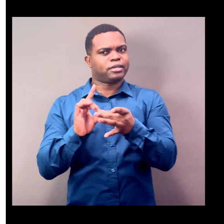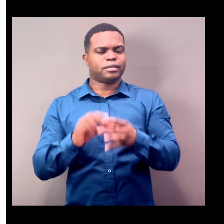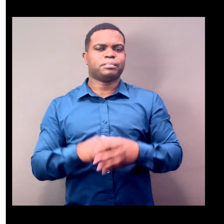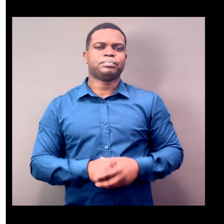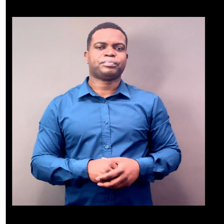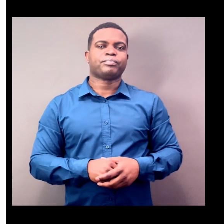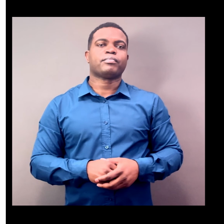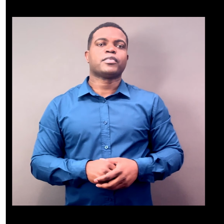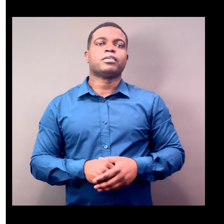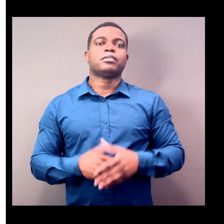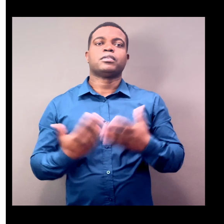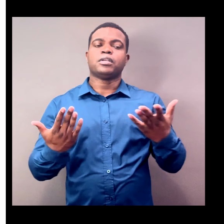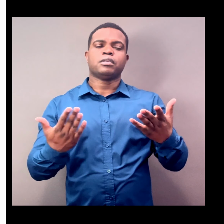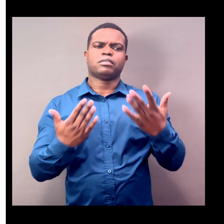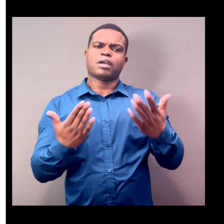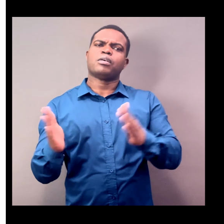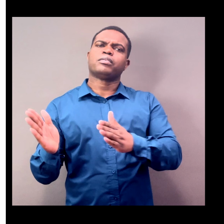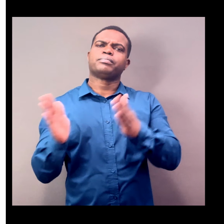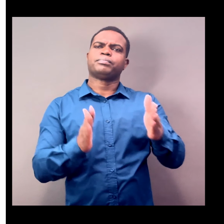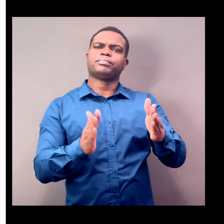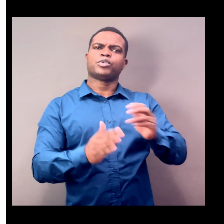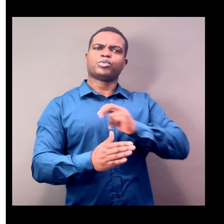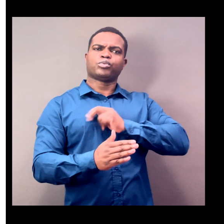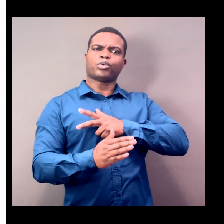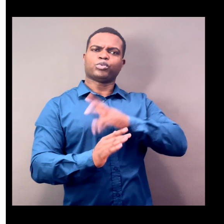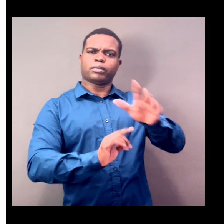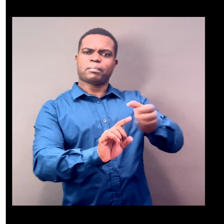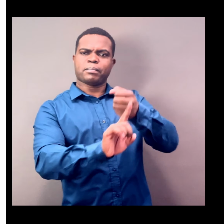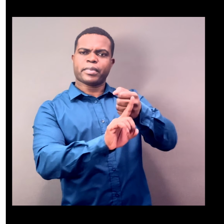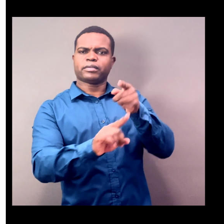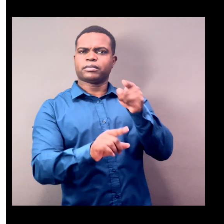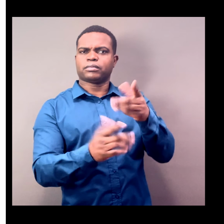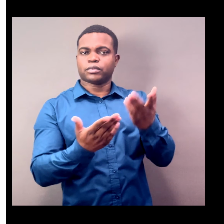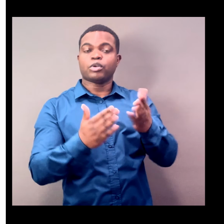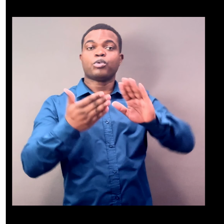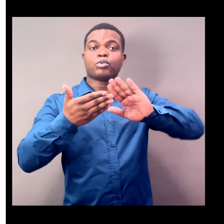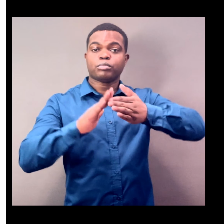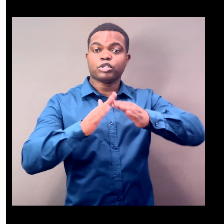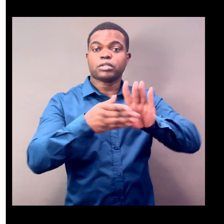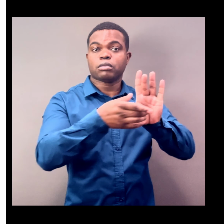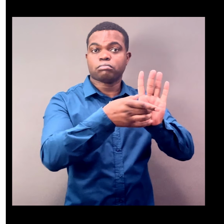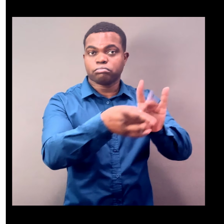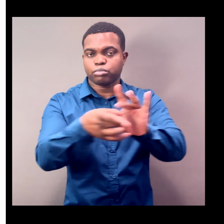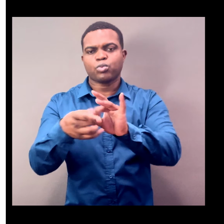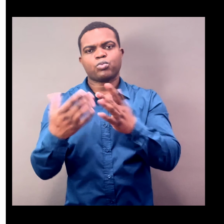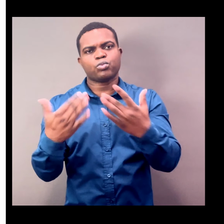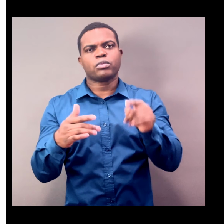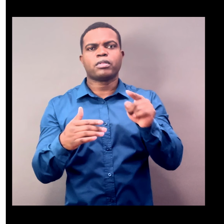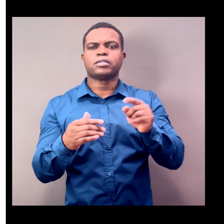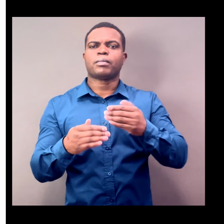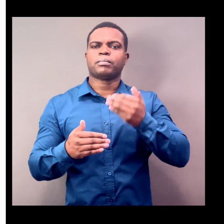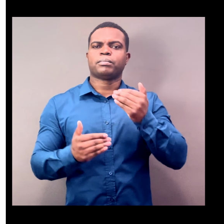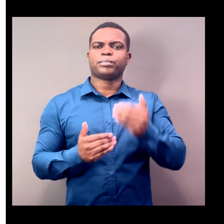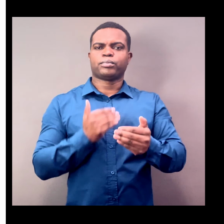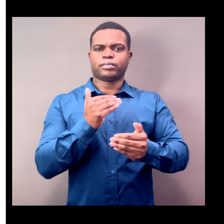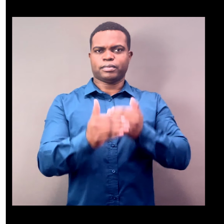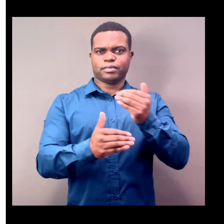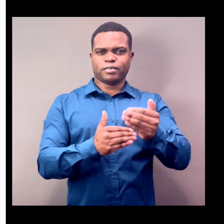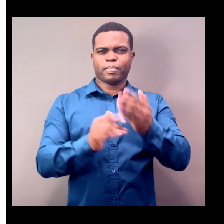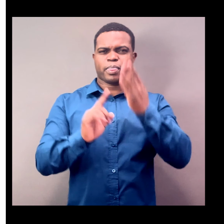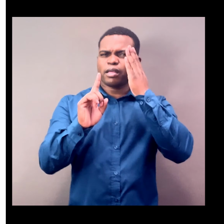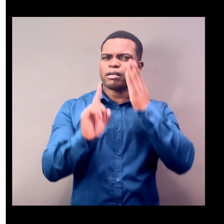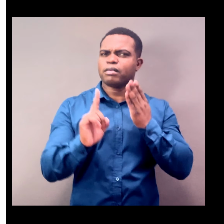Now, in respect with social impact, community engagement can be said to be the strategic process with the